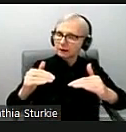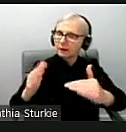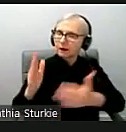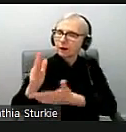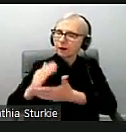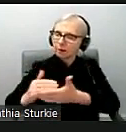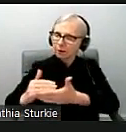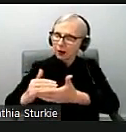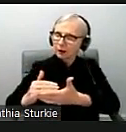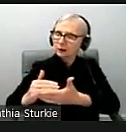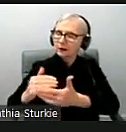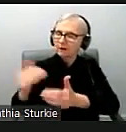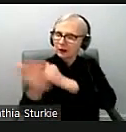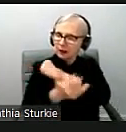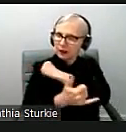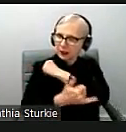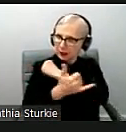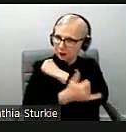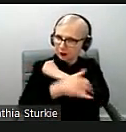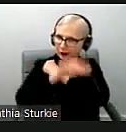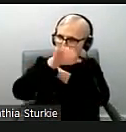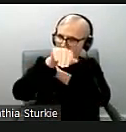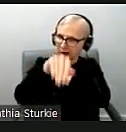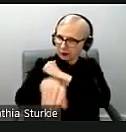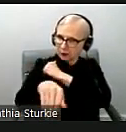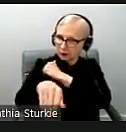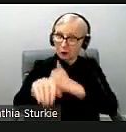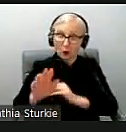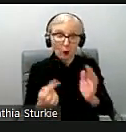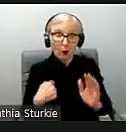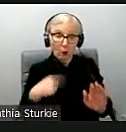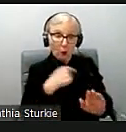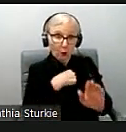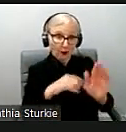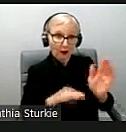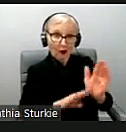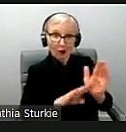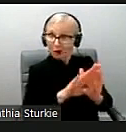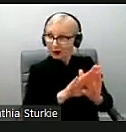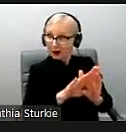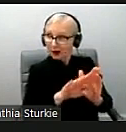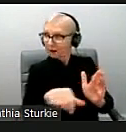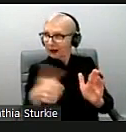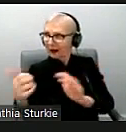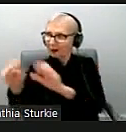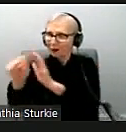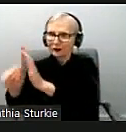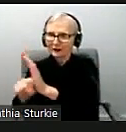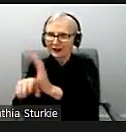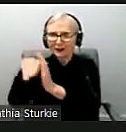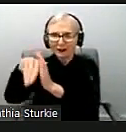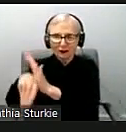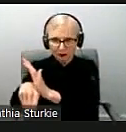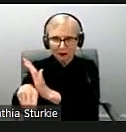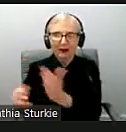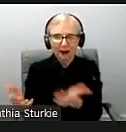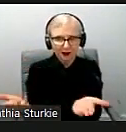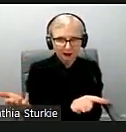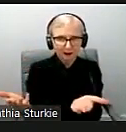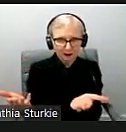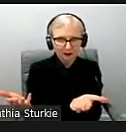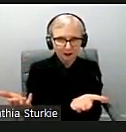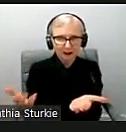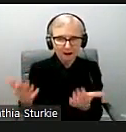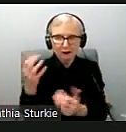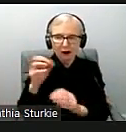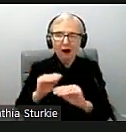are seeing declining trends right now. So while we're seeing this increase in Colorado, most states in the country are now seeing a decline in cases. And that's